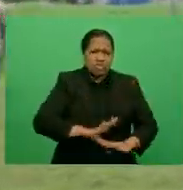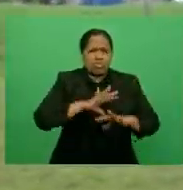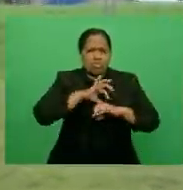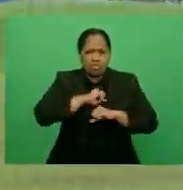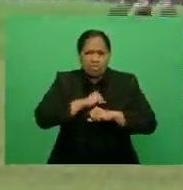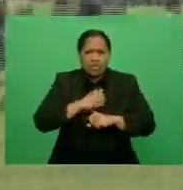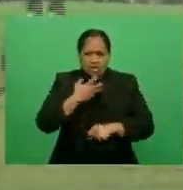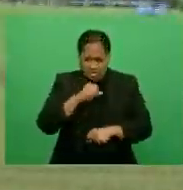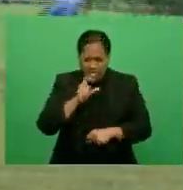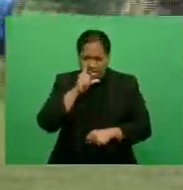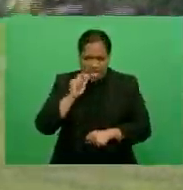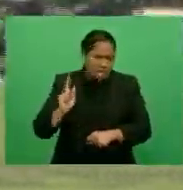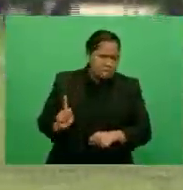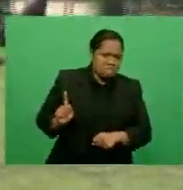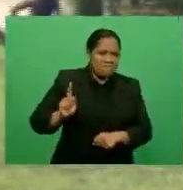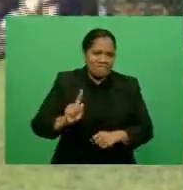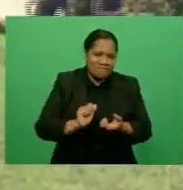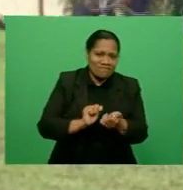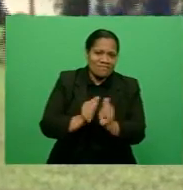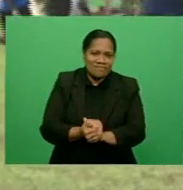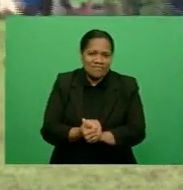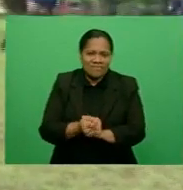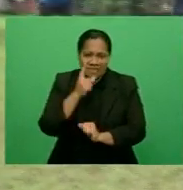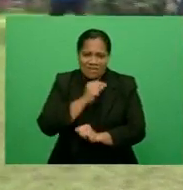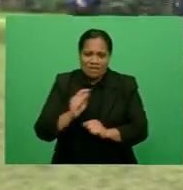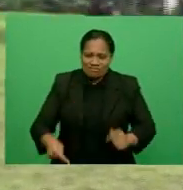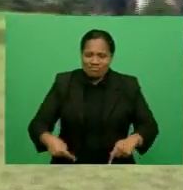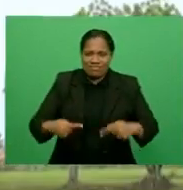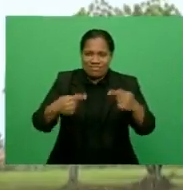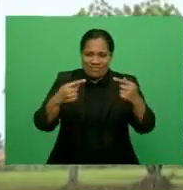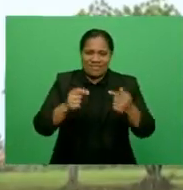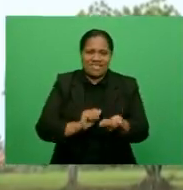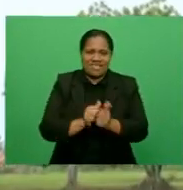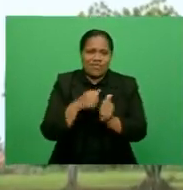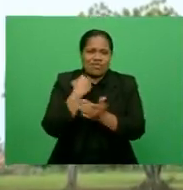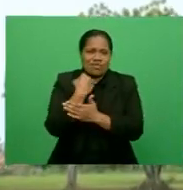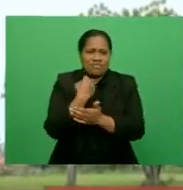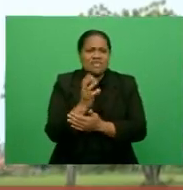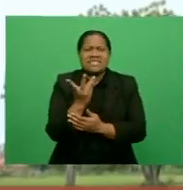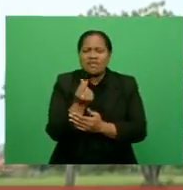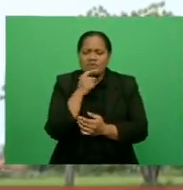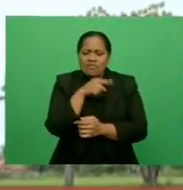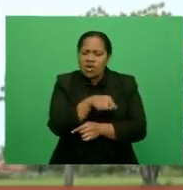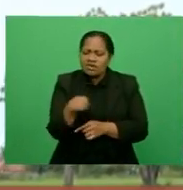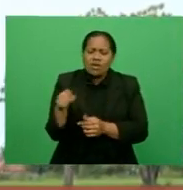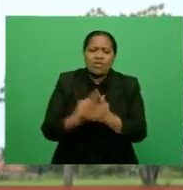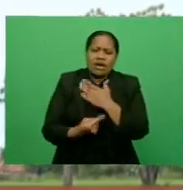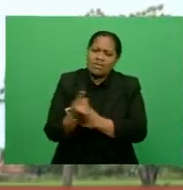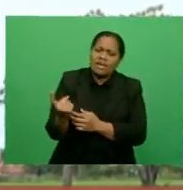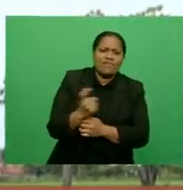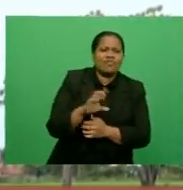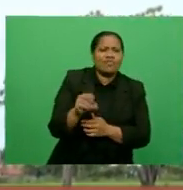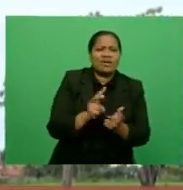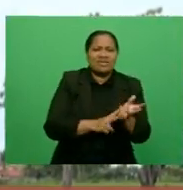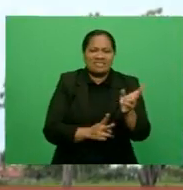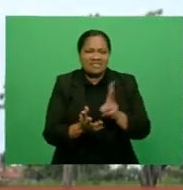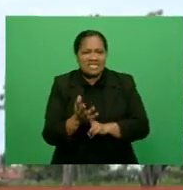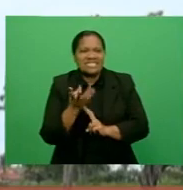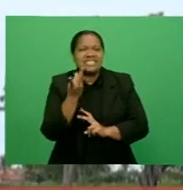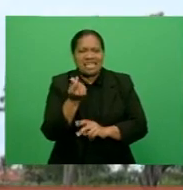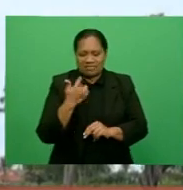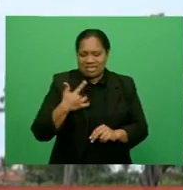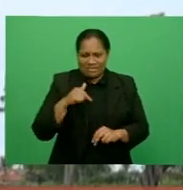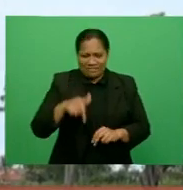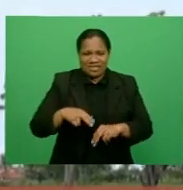challenge. Some of the boys they came from the village and some they are just living in